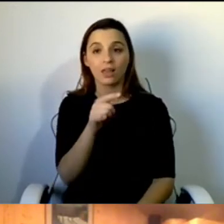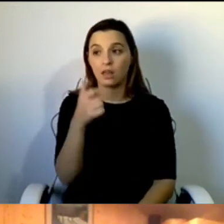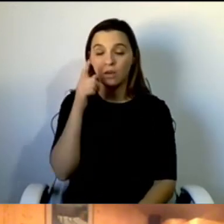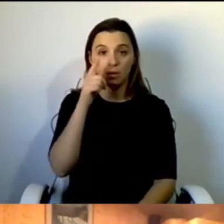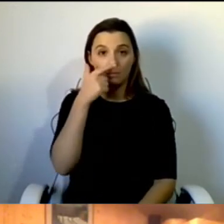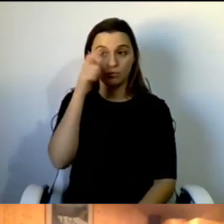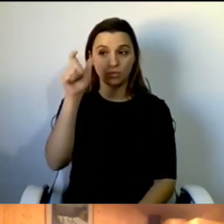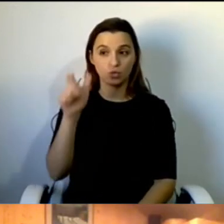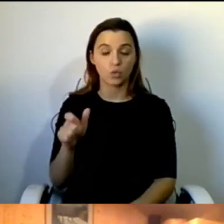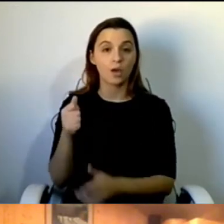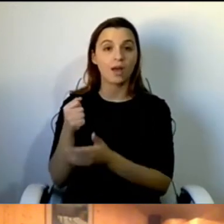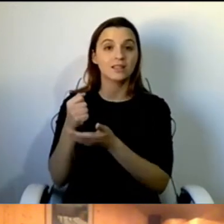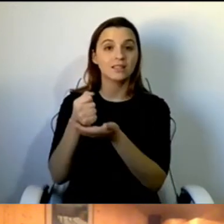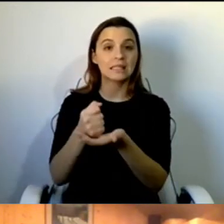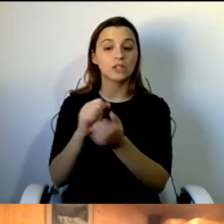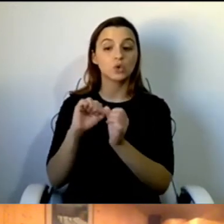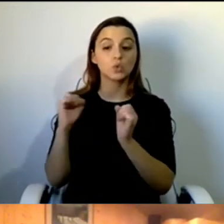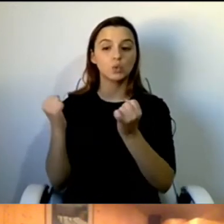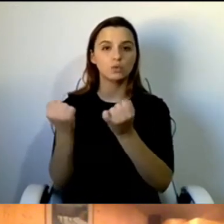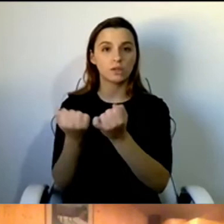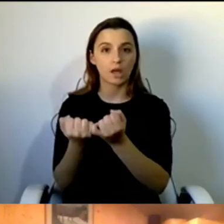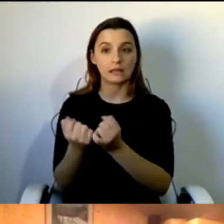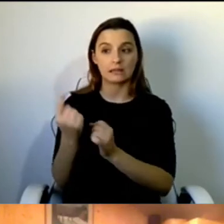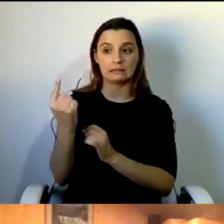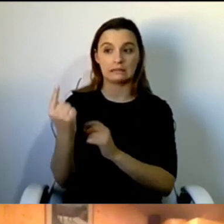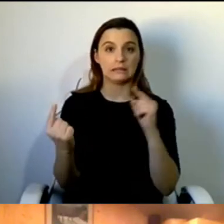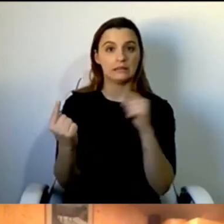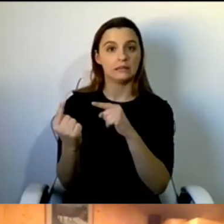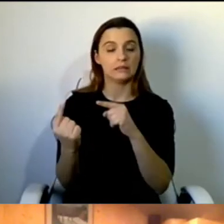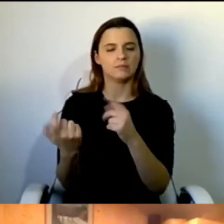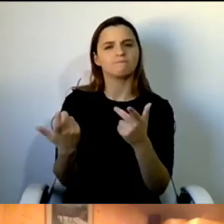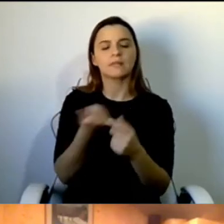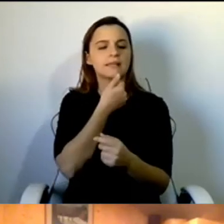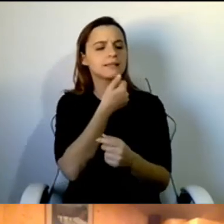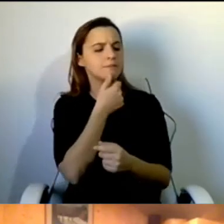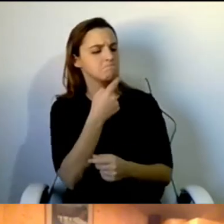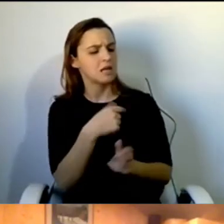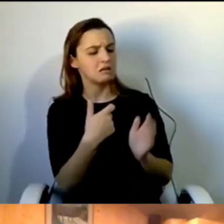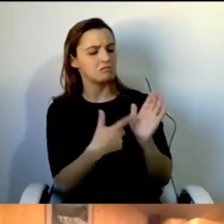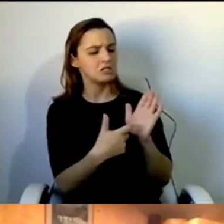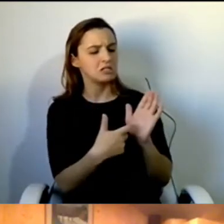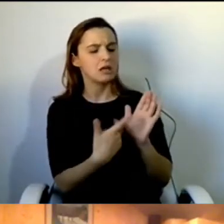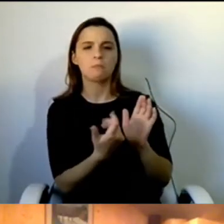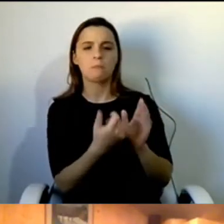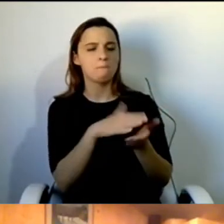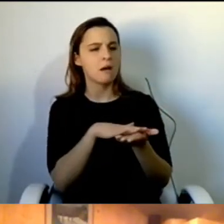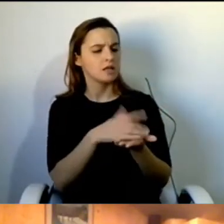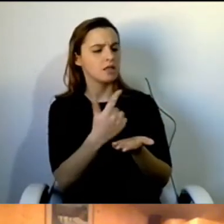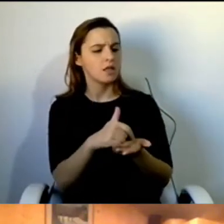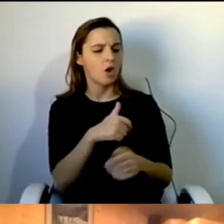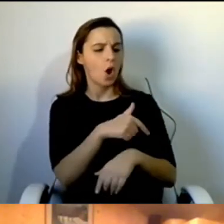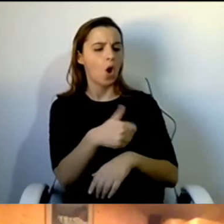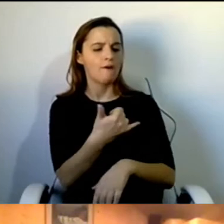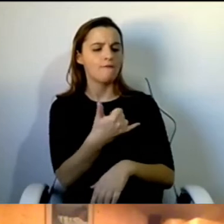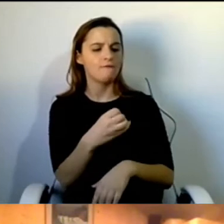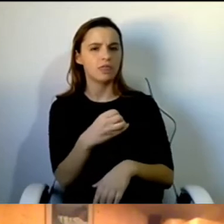what they call basic needs, 20 hours per week of basic needs. If you have that or more, then they'll send